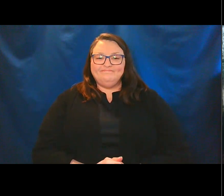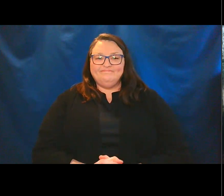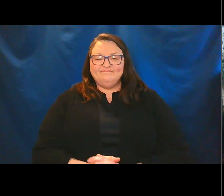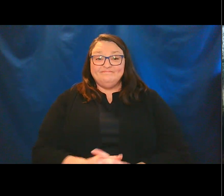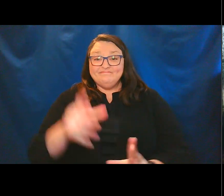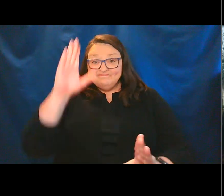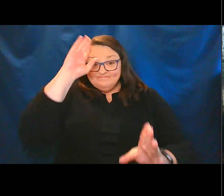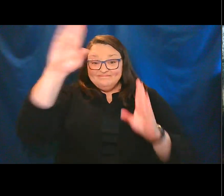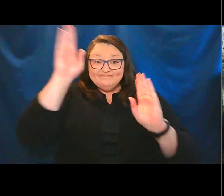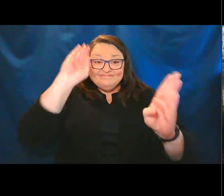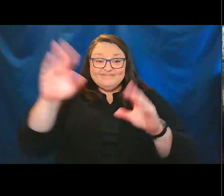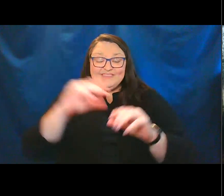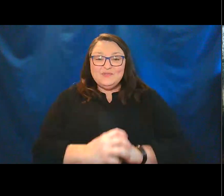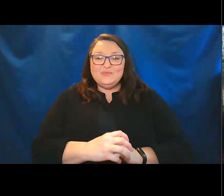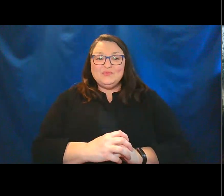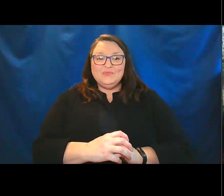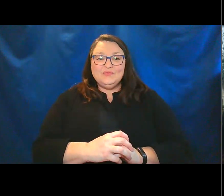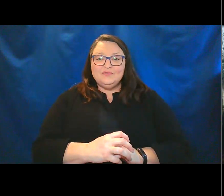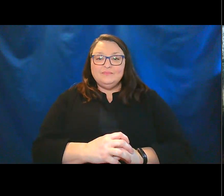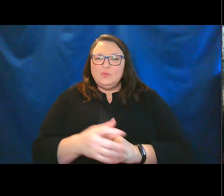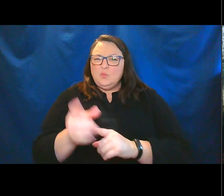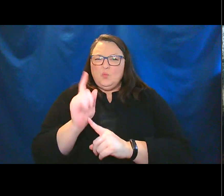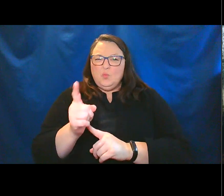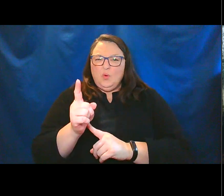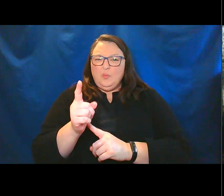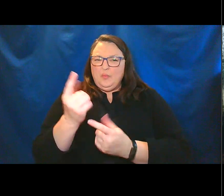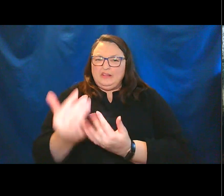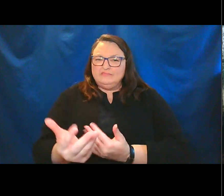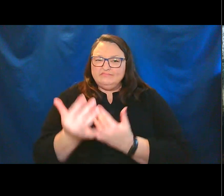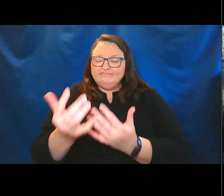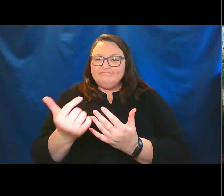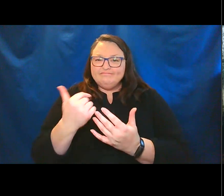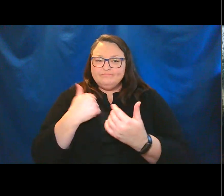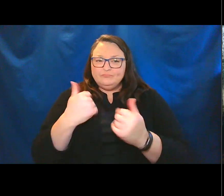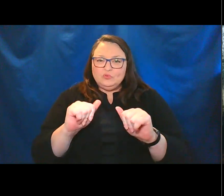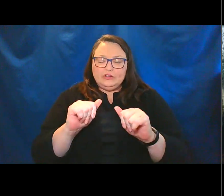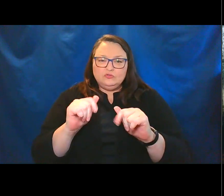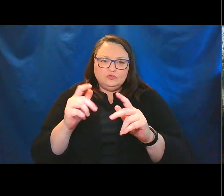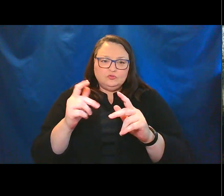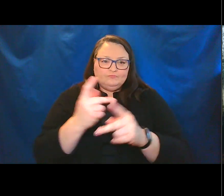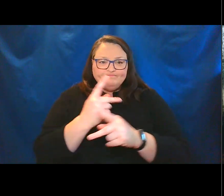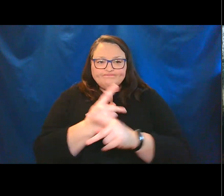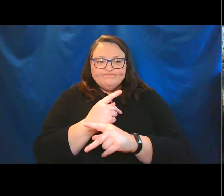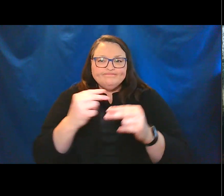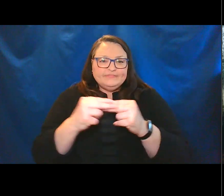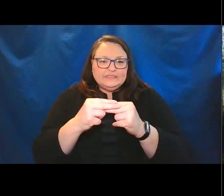Hey guys, give me 1 minute as I navigate the slide deck.